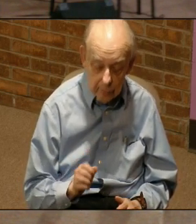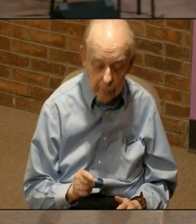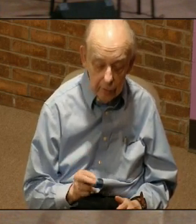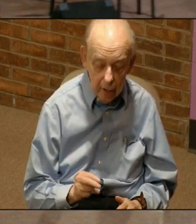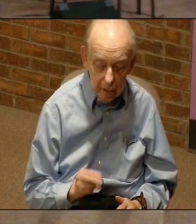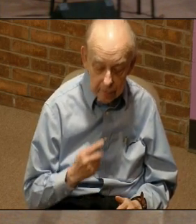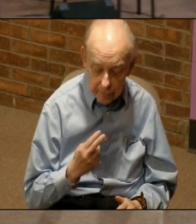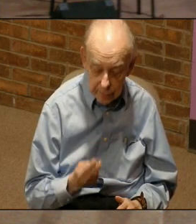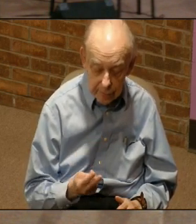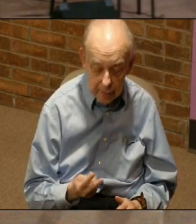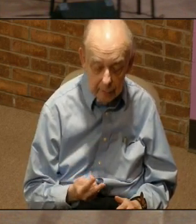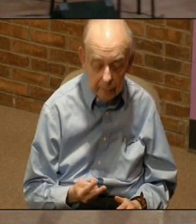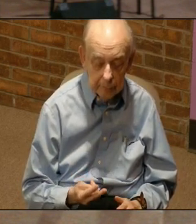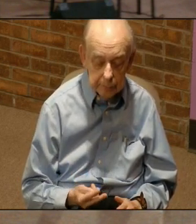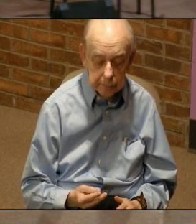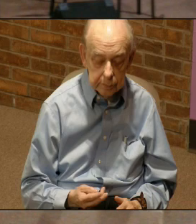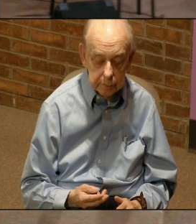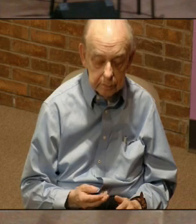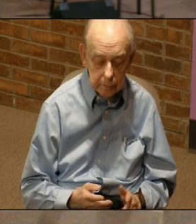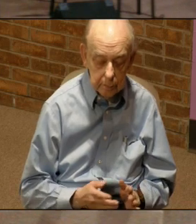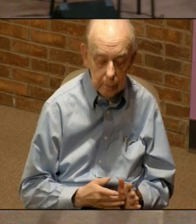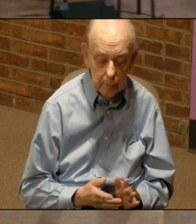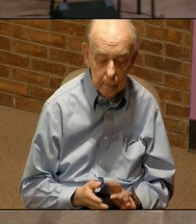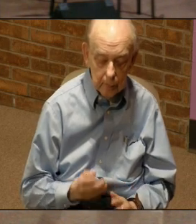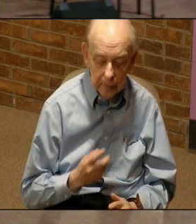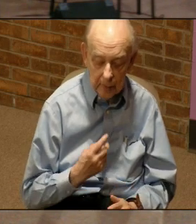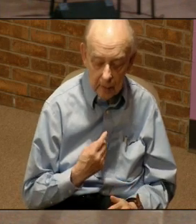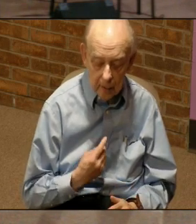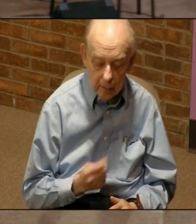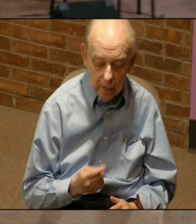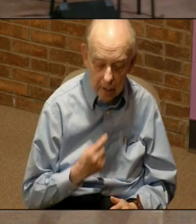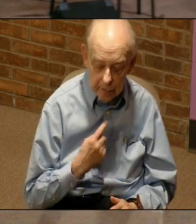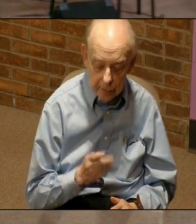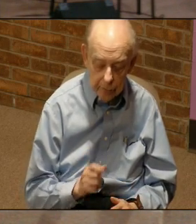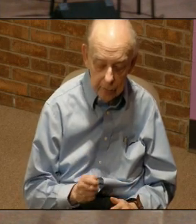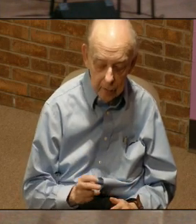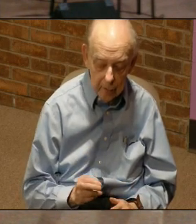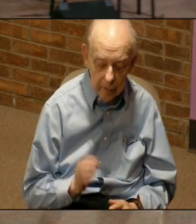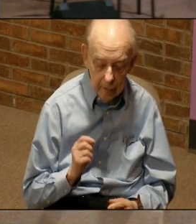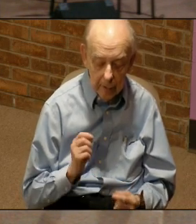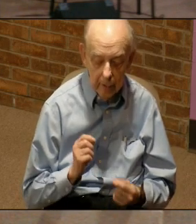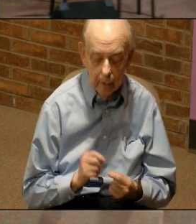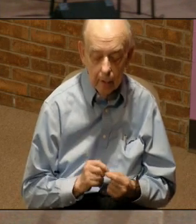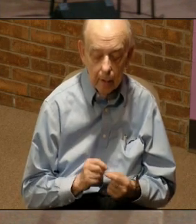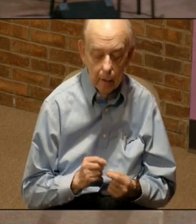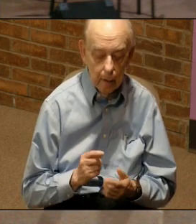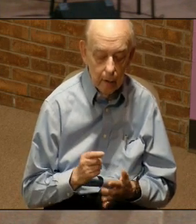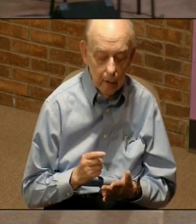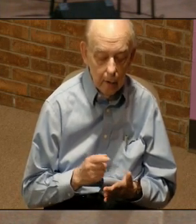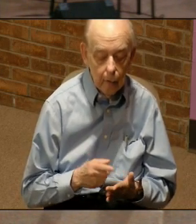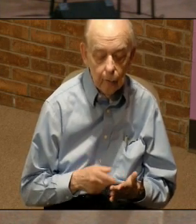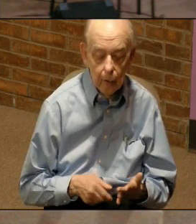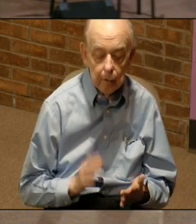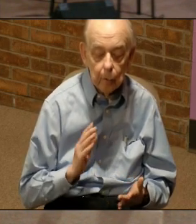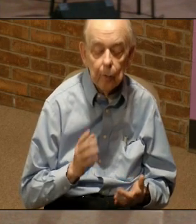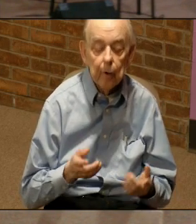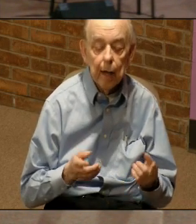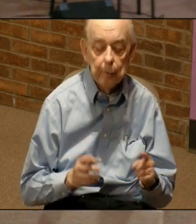see. He is trying to show John exactly what's going to